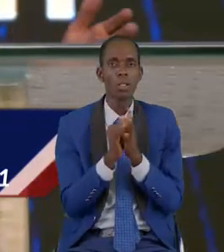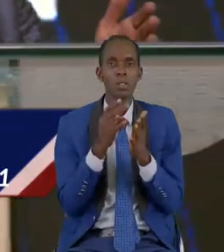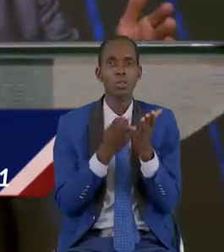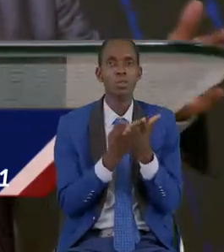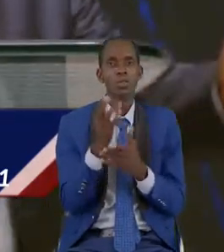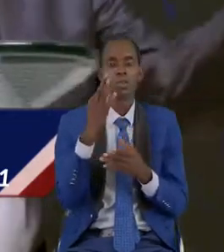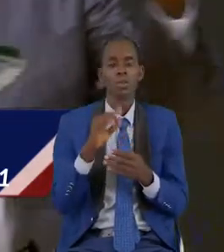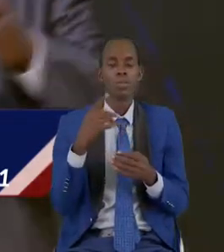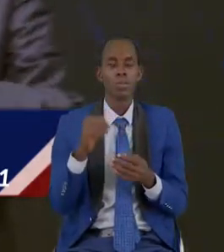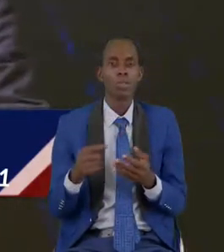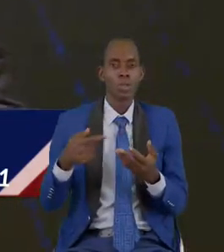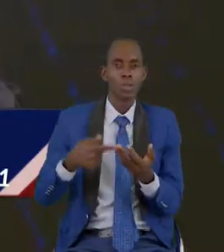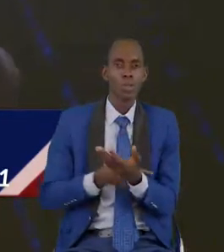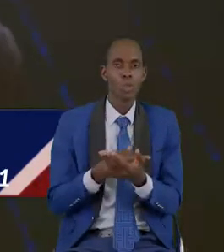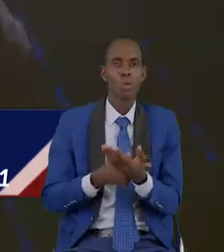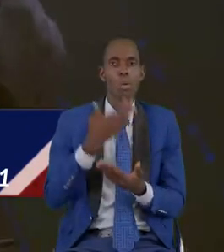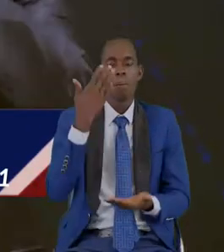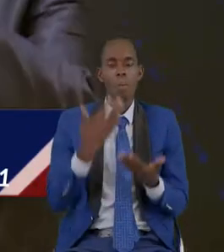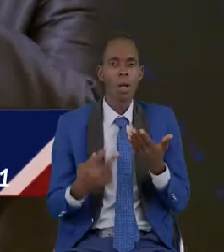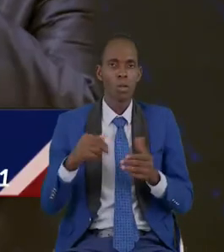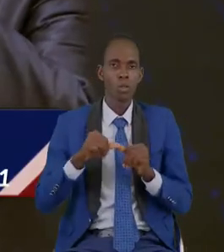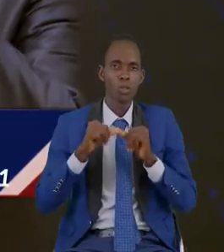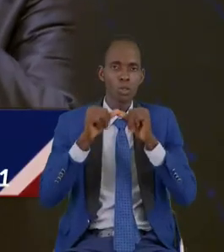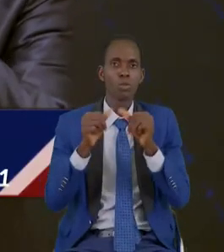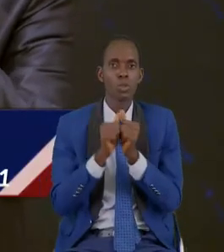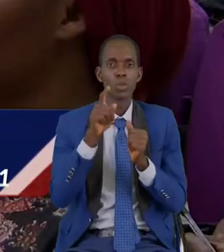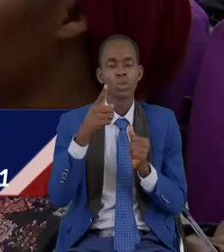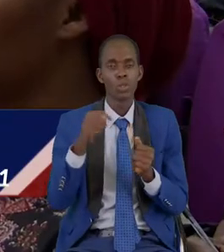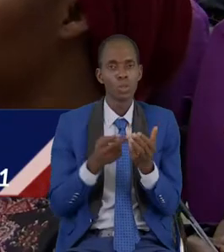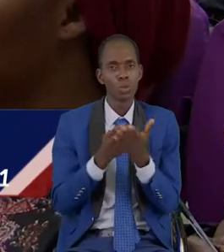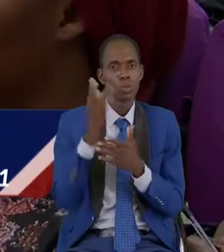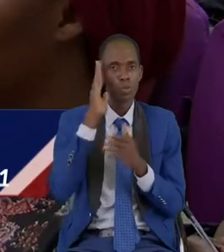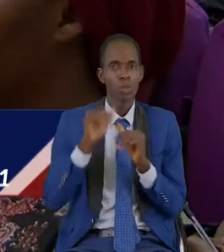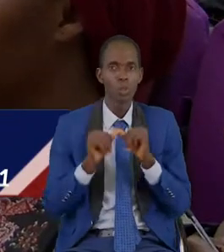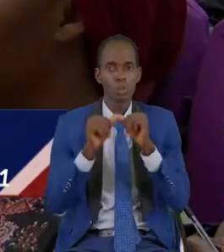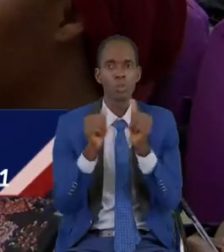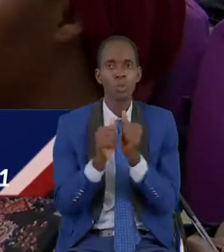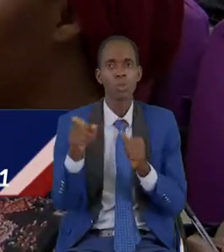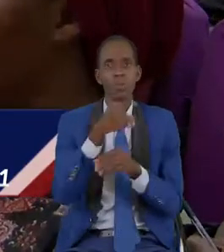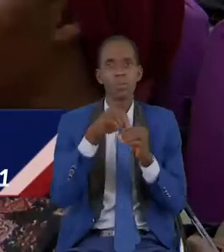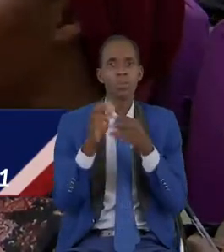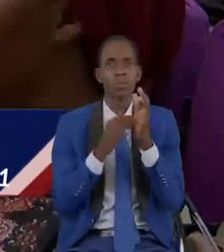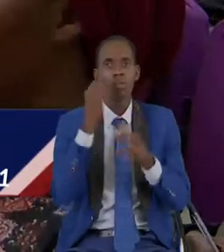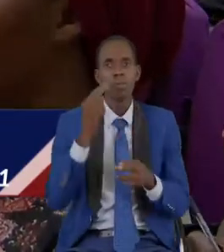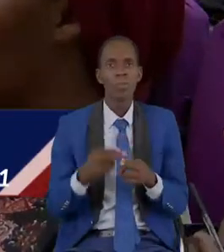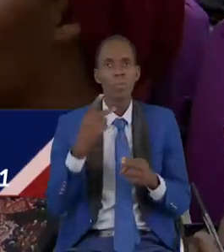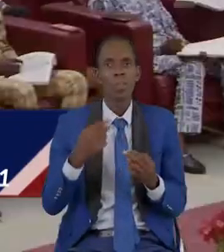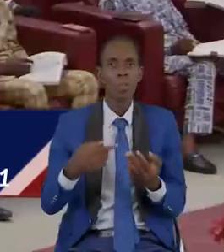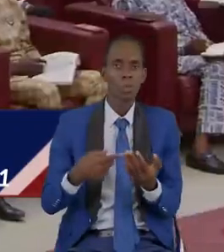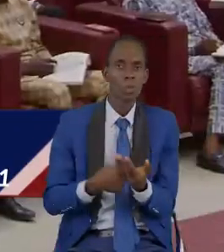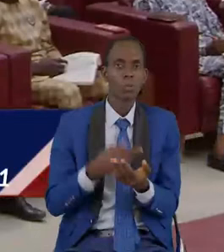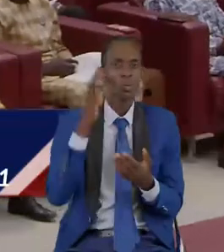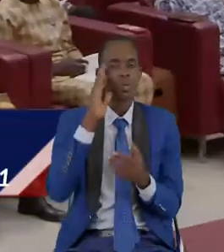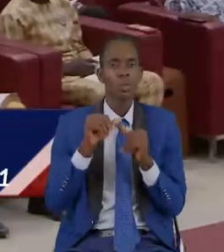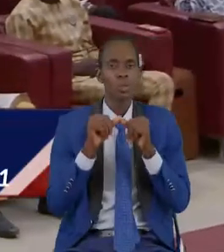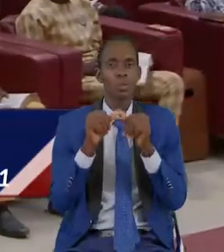might continue with you. The truth will continue with you. The gospel will continue with you.